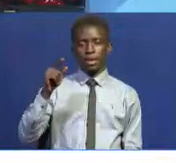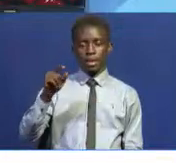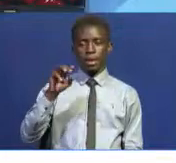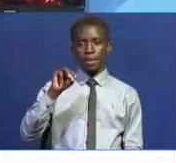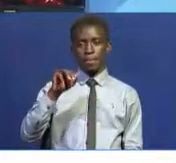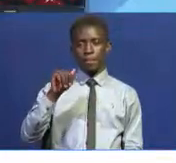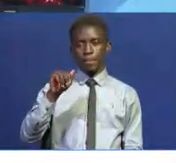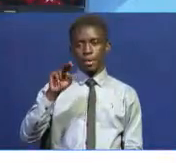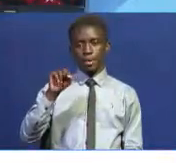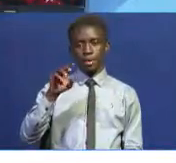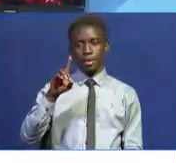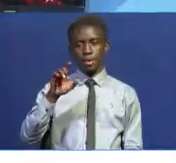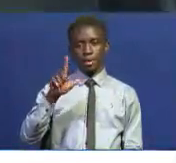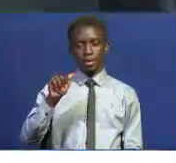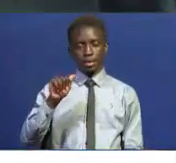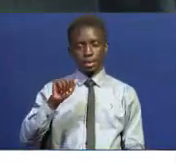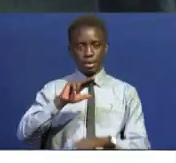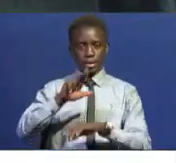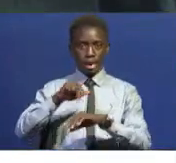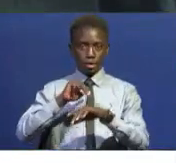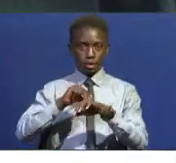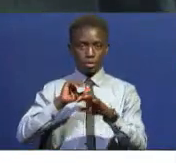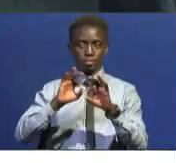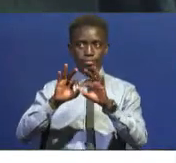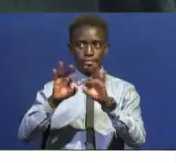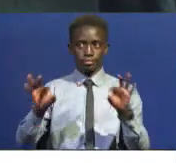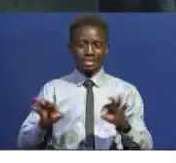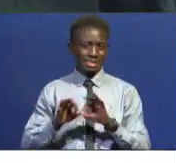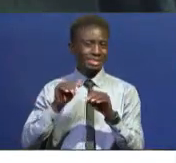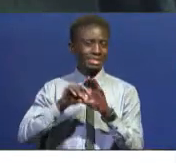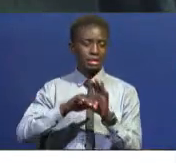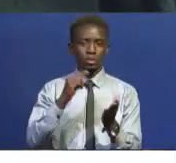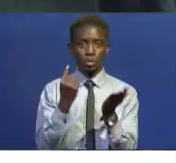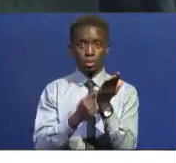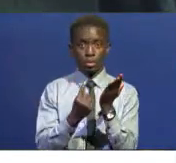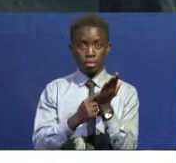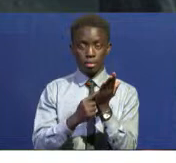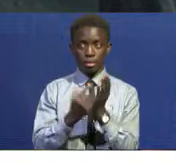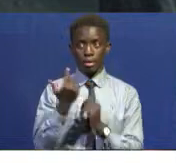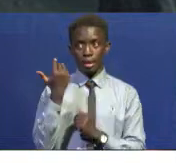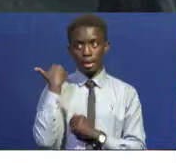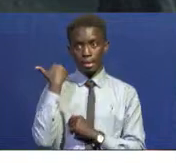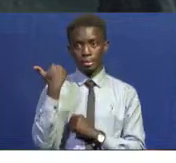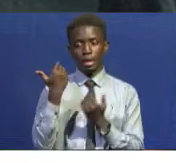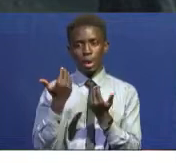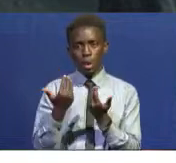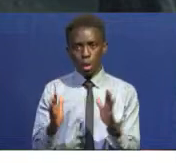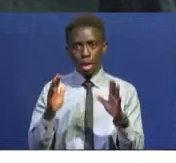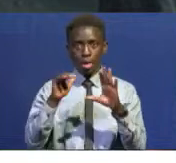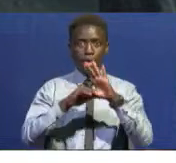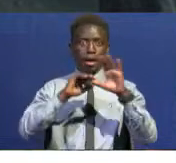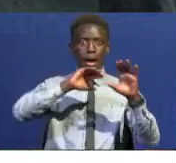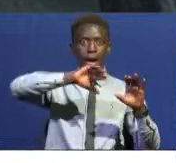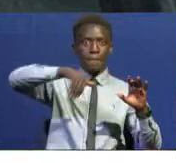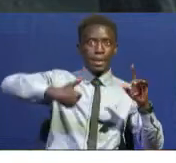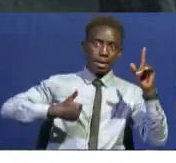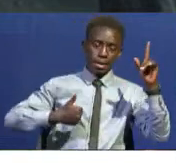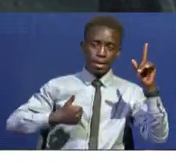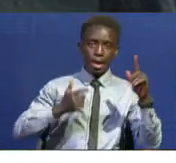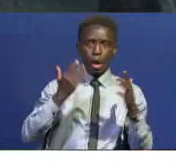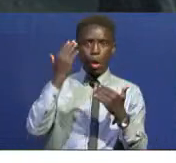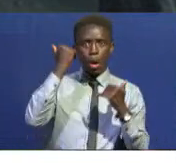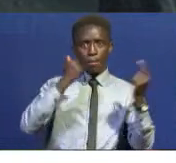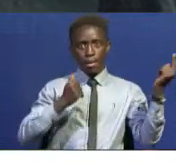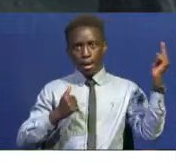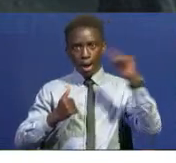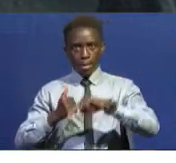in Uganda, Kampala. Now, Harambee Stars had lost at the first leg 4-1 last Friday in Yaounde and were hoping for a perfect outing in the return